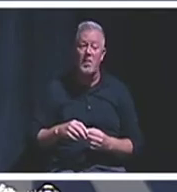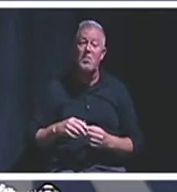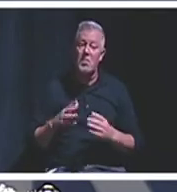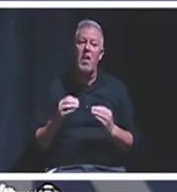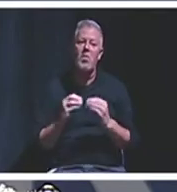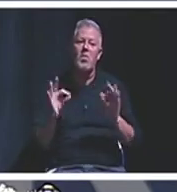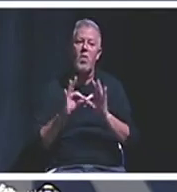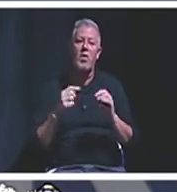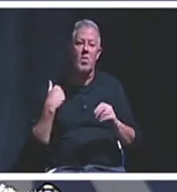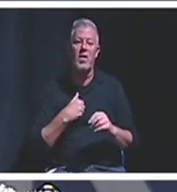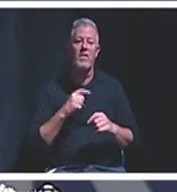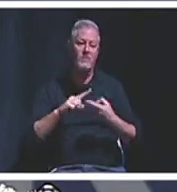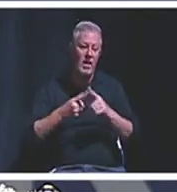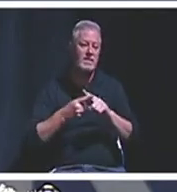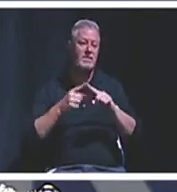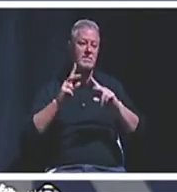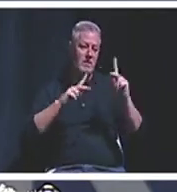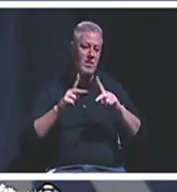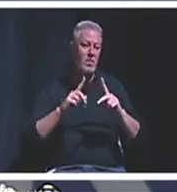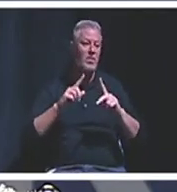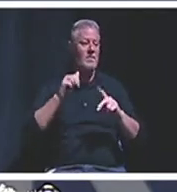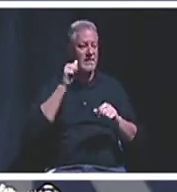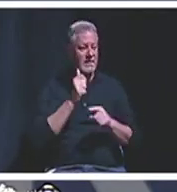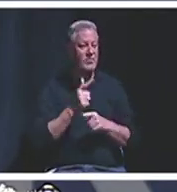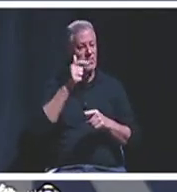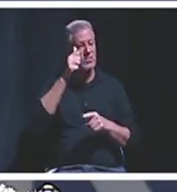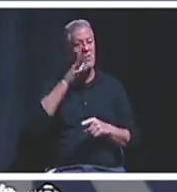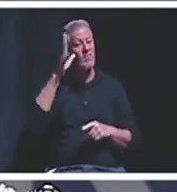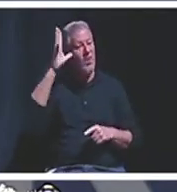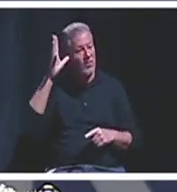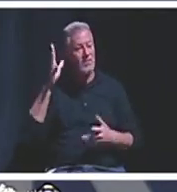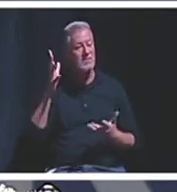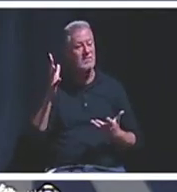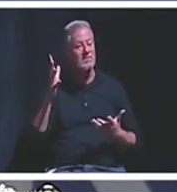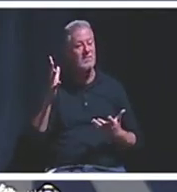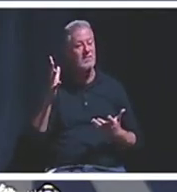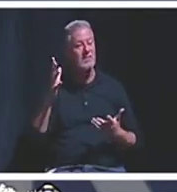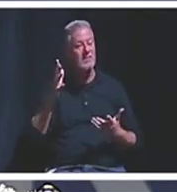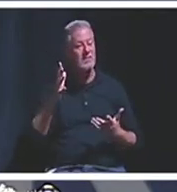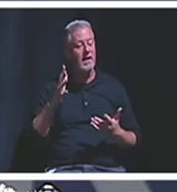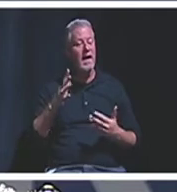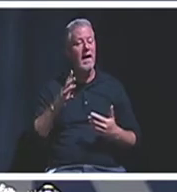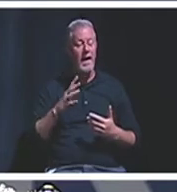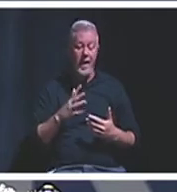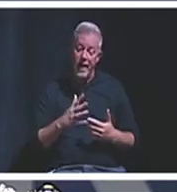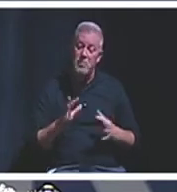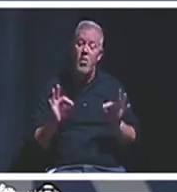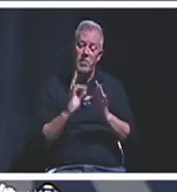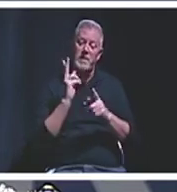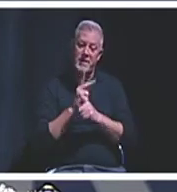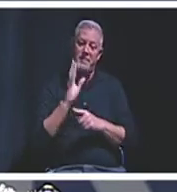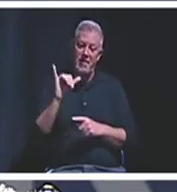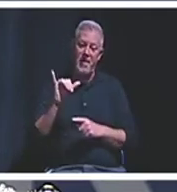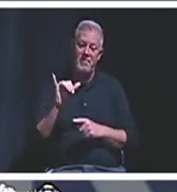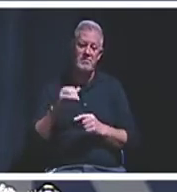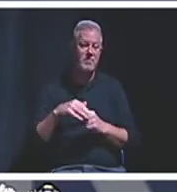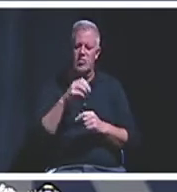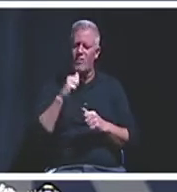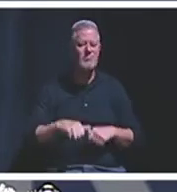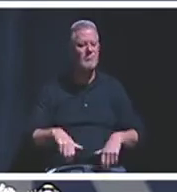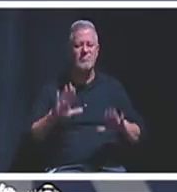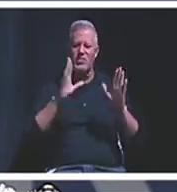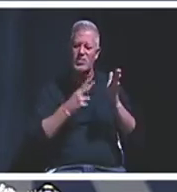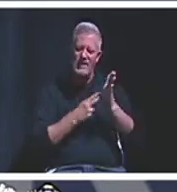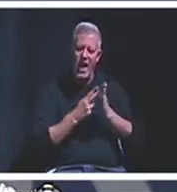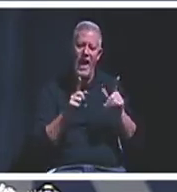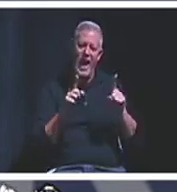people, friends, sisters, brothers, mothers, fathers, and it is so important that we don't lose sight of that. We should never sacrifice our integrity as